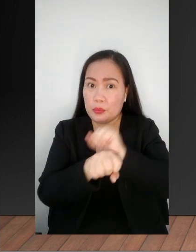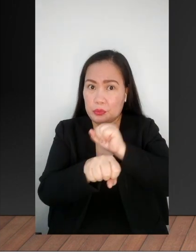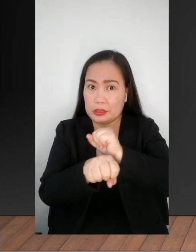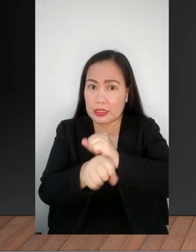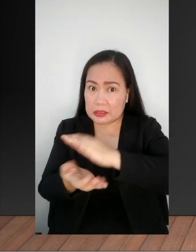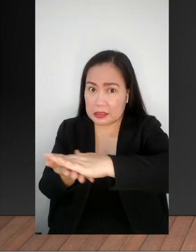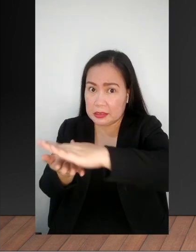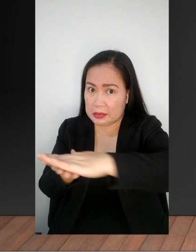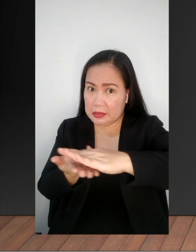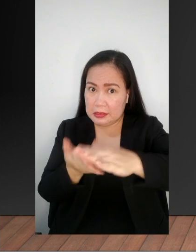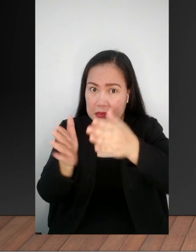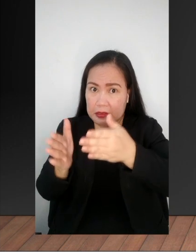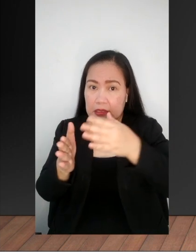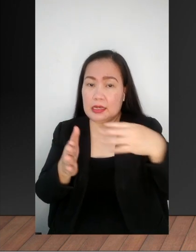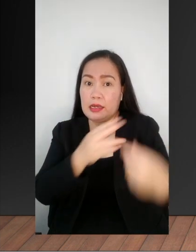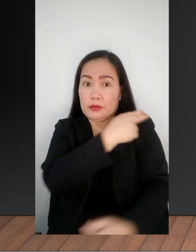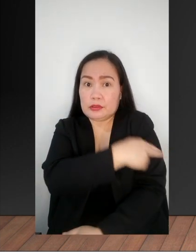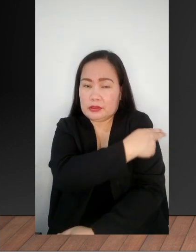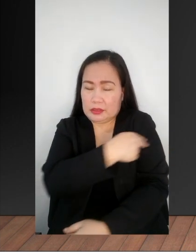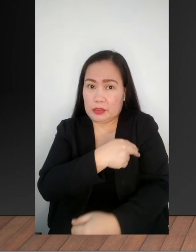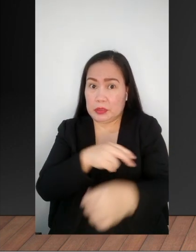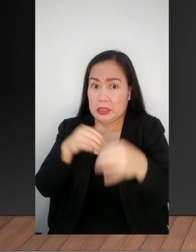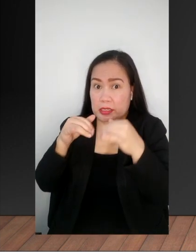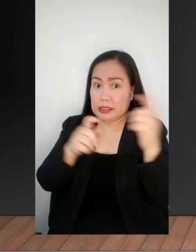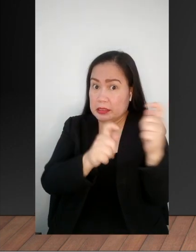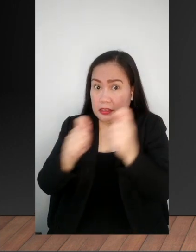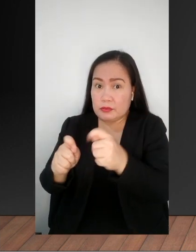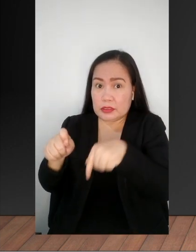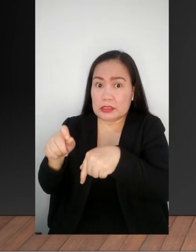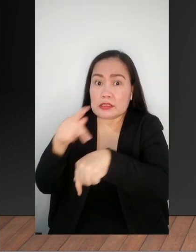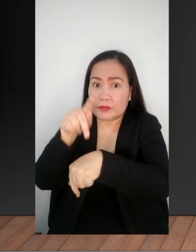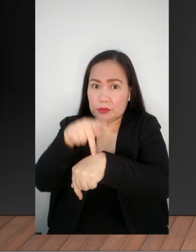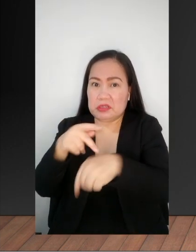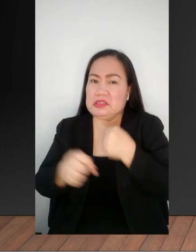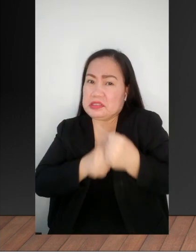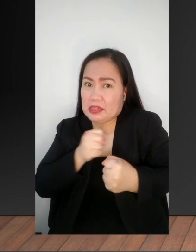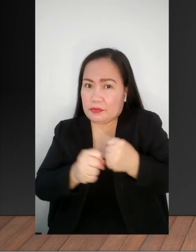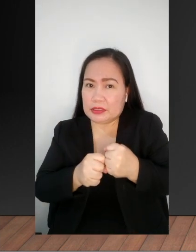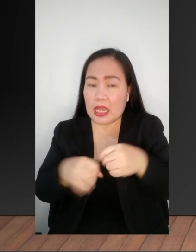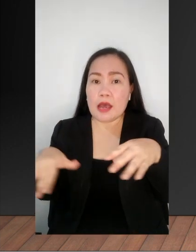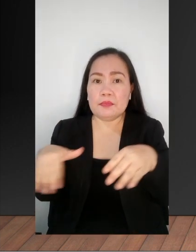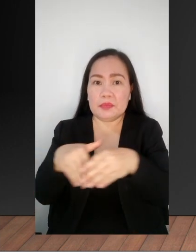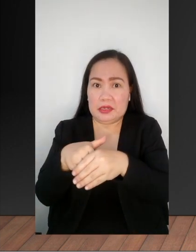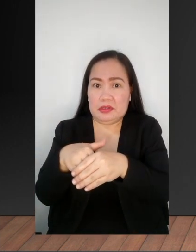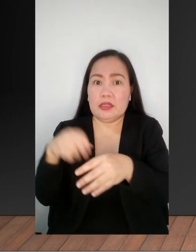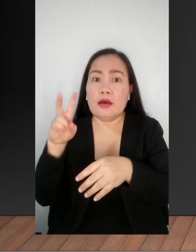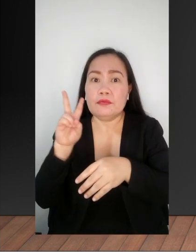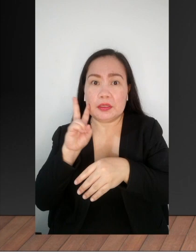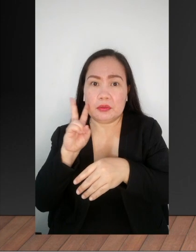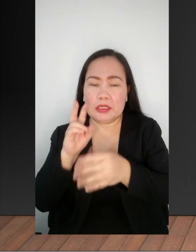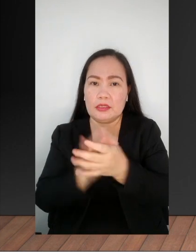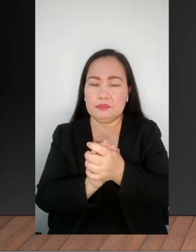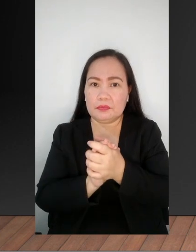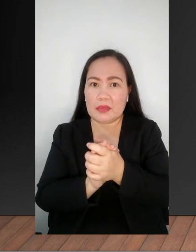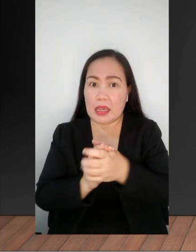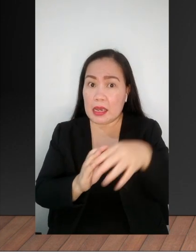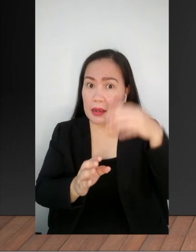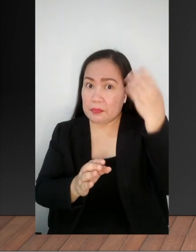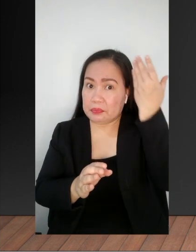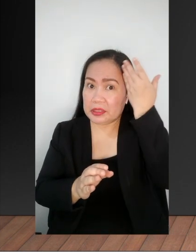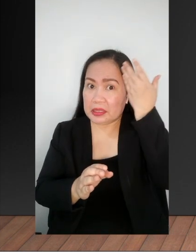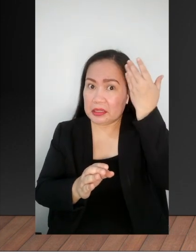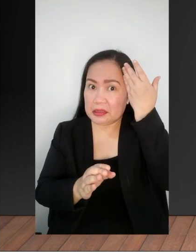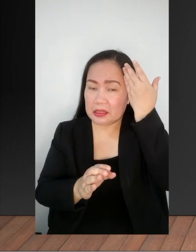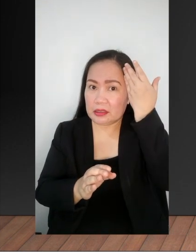cleaner. When he settled in the Philippines, he suffered. When he married Victorina, he pretended to be